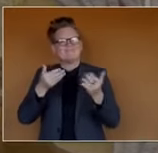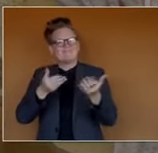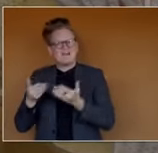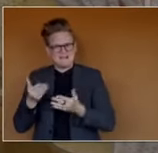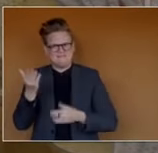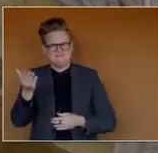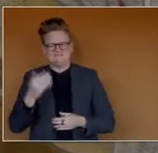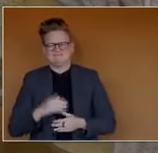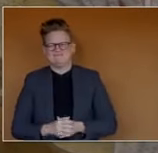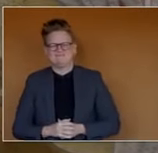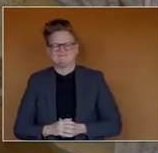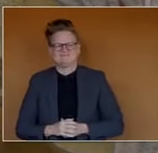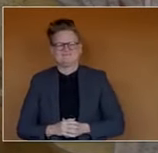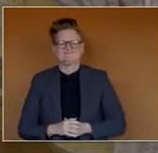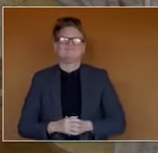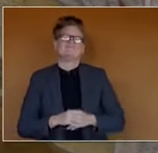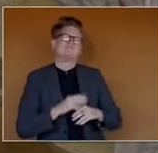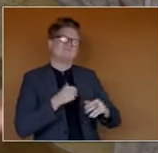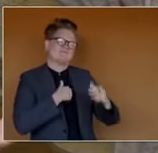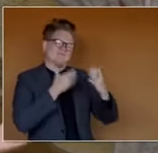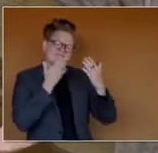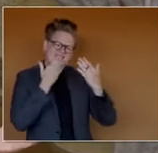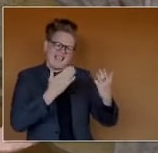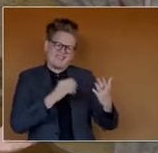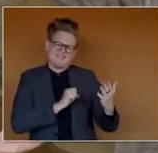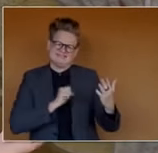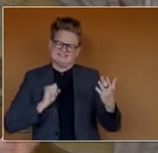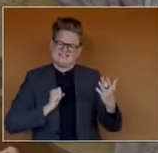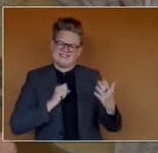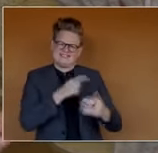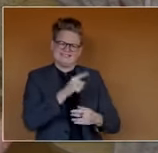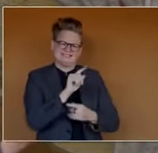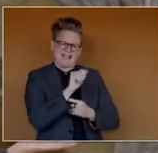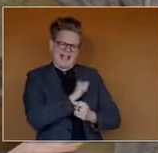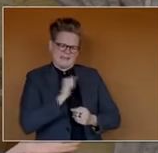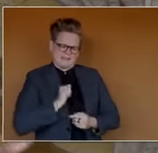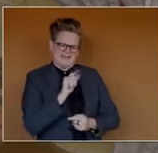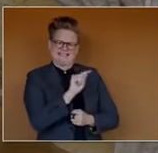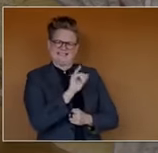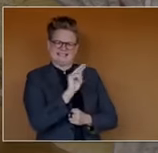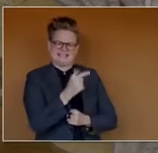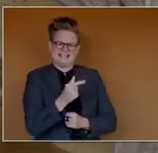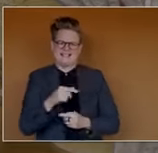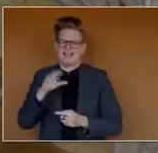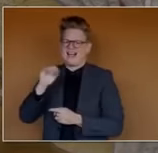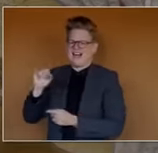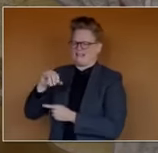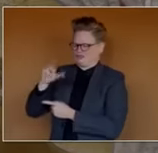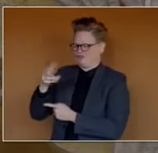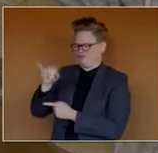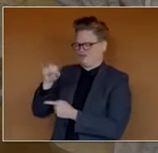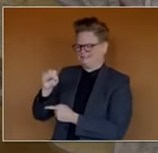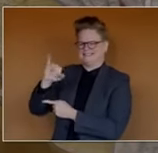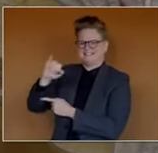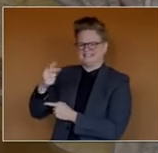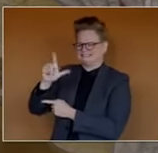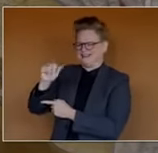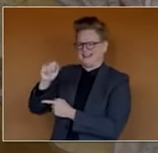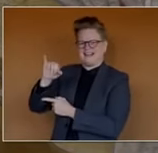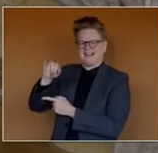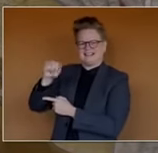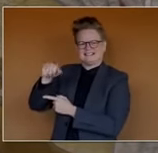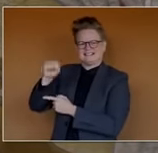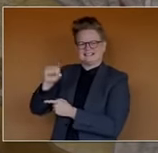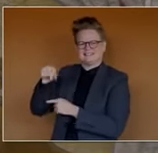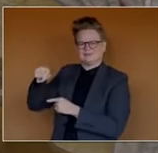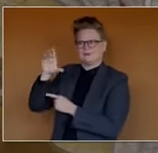Gracias, Assemblymember Ting. Gracias, Jefe Iglesias. Gracias, Mayor. Soy Nancy